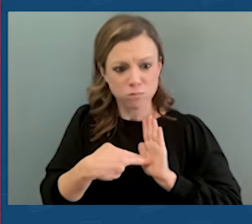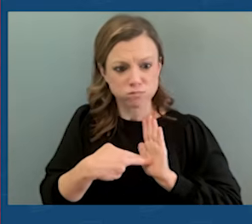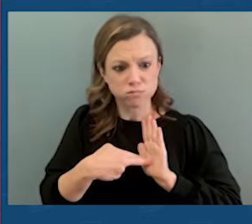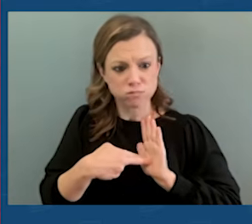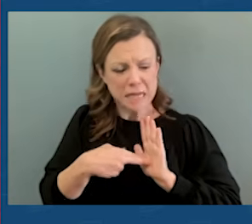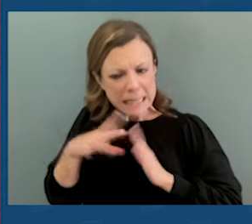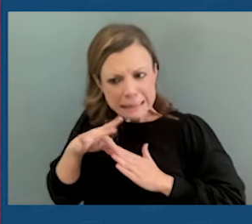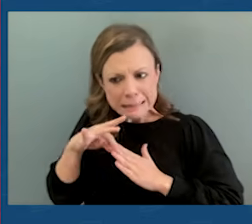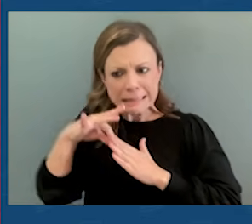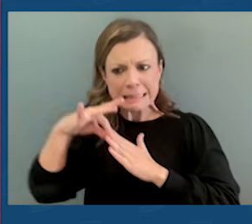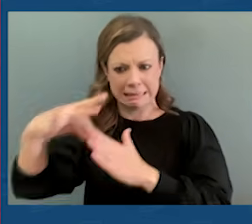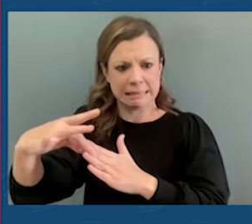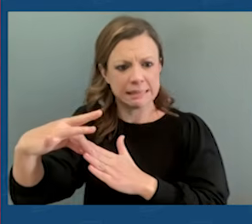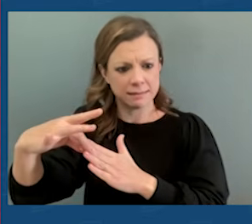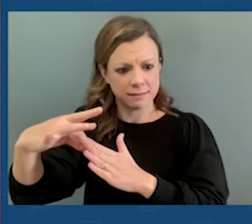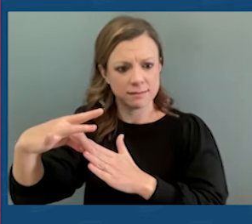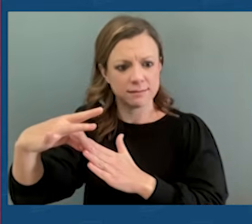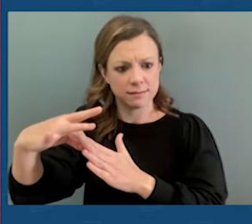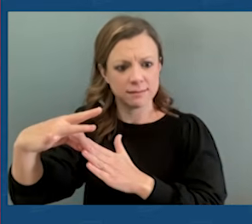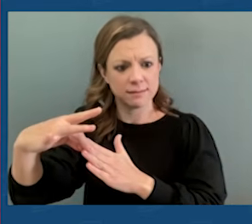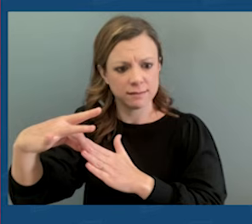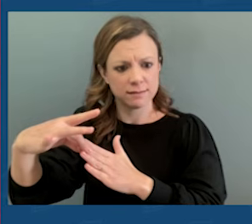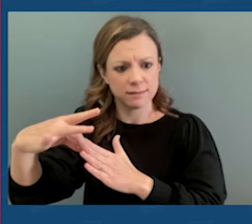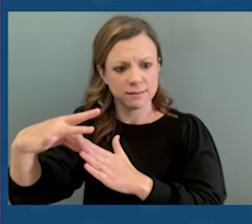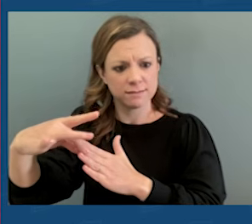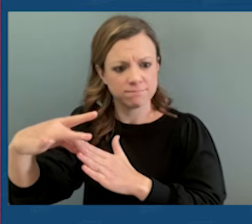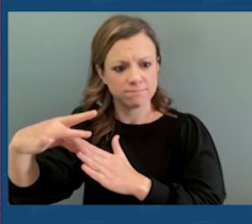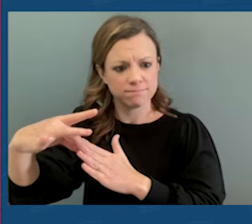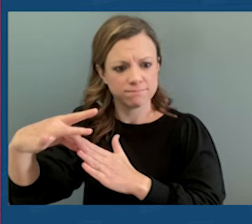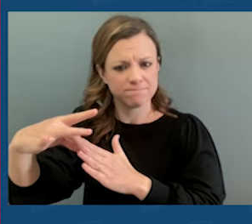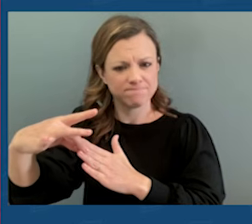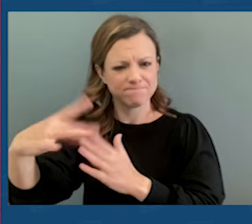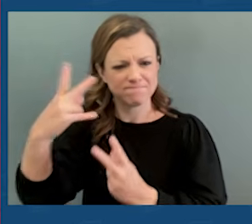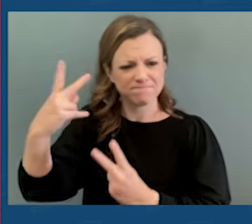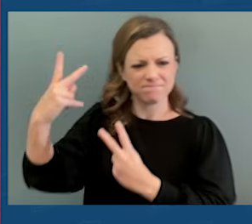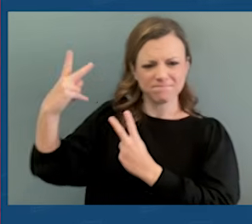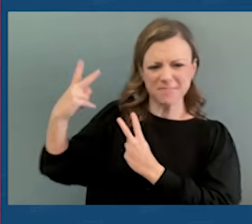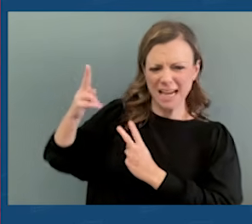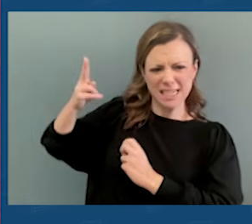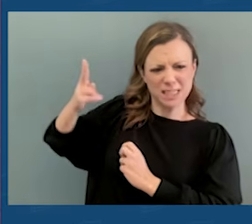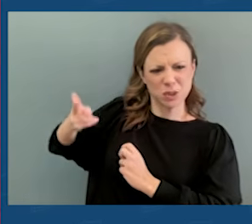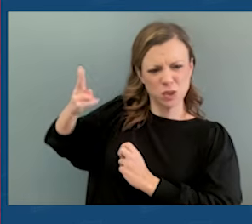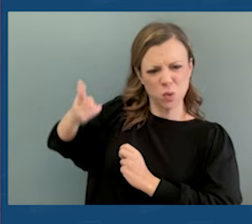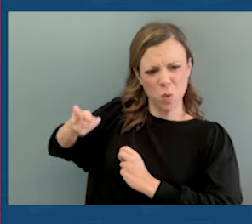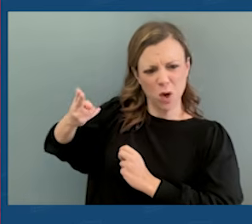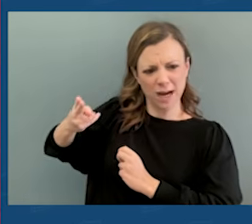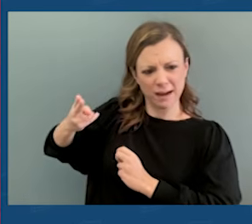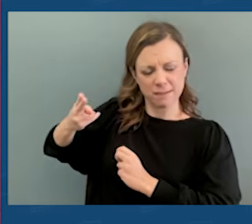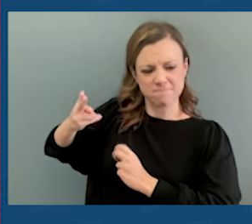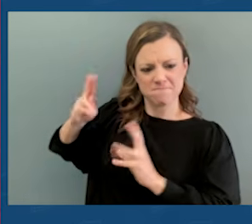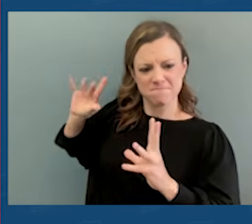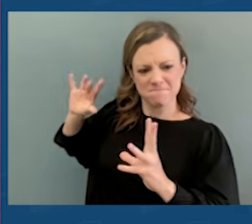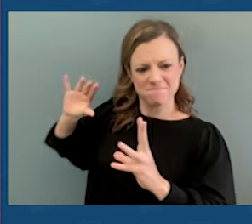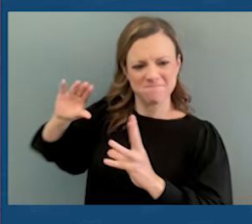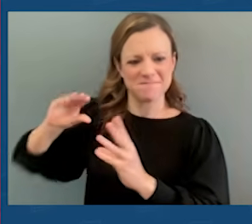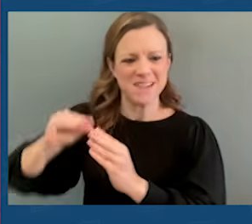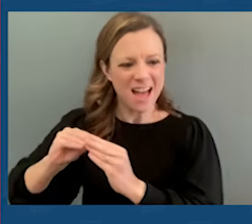and the historic nature of the leadership of this state makes it